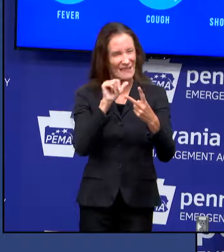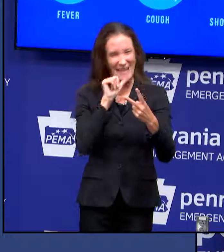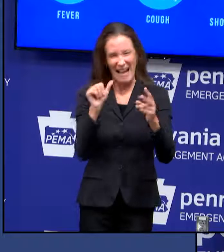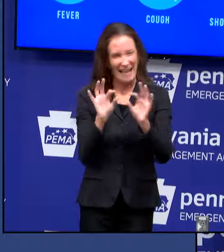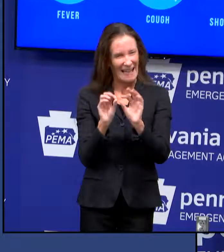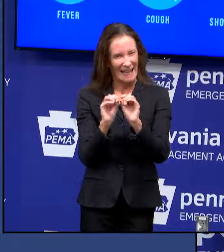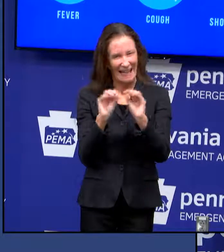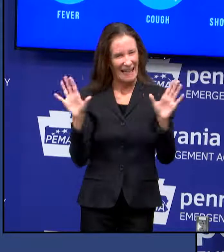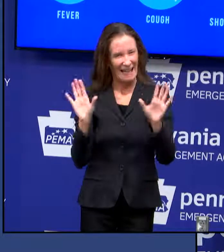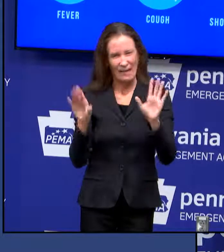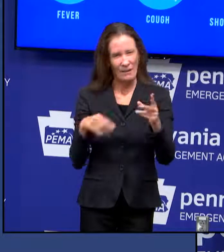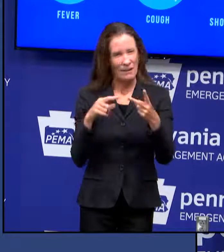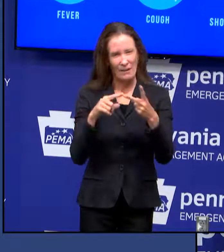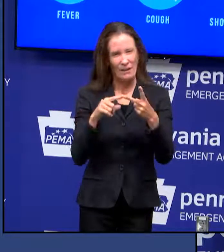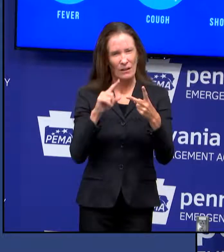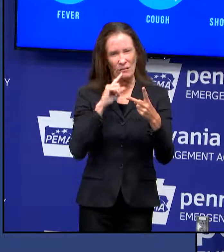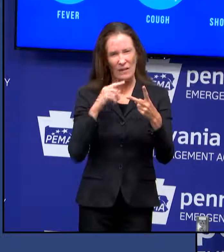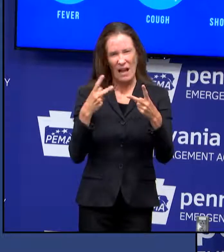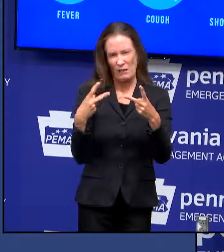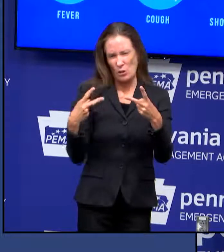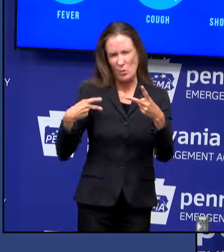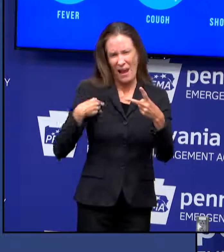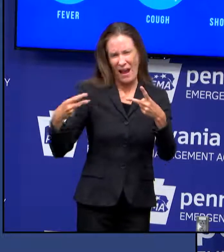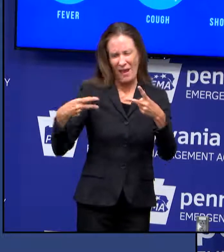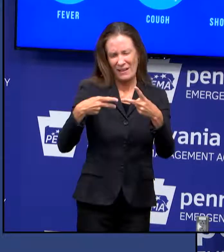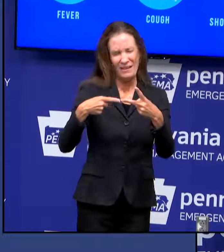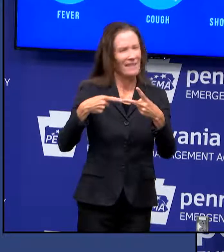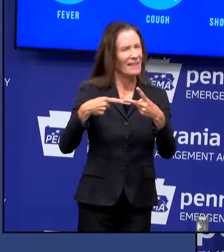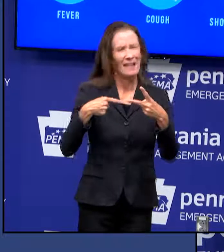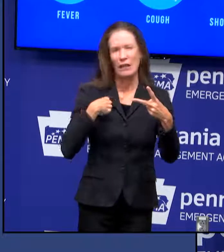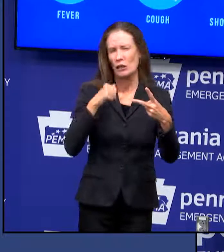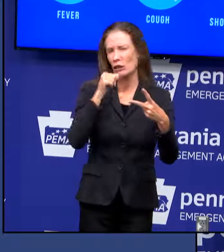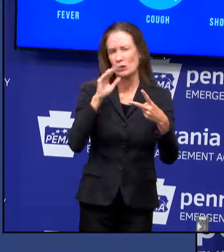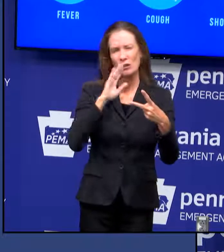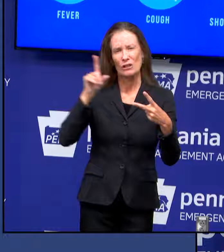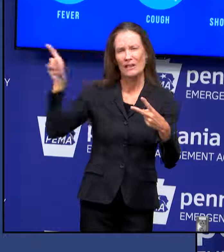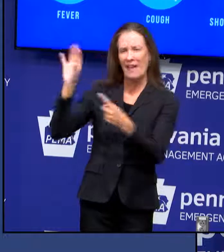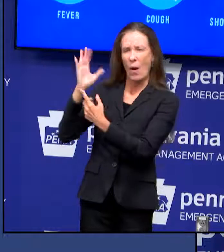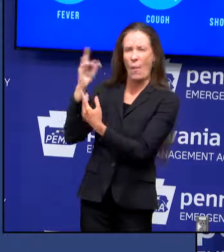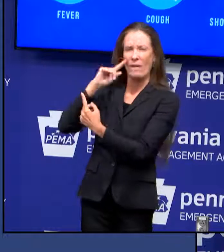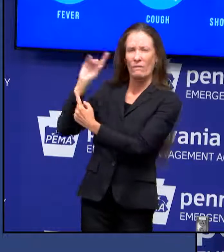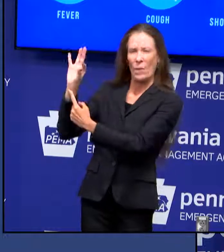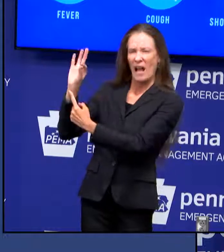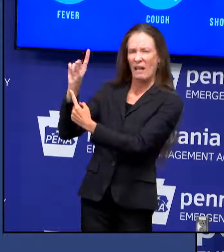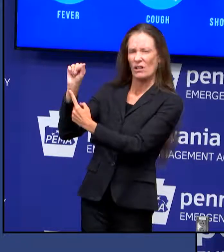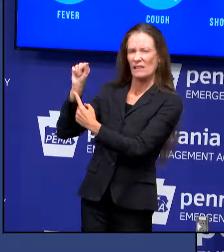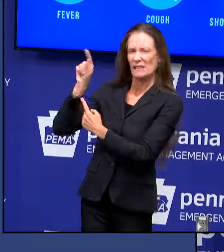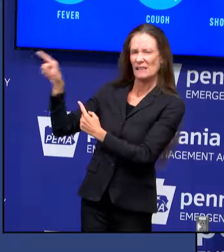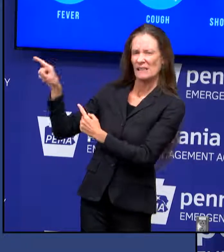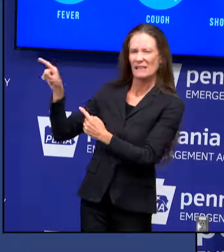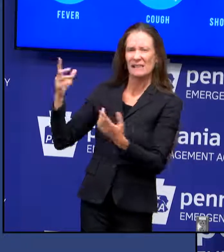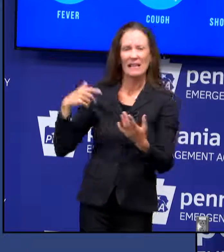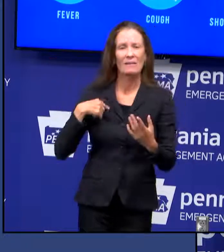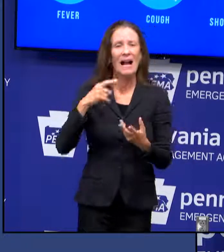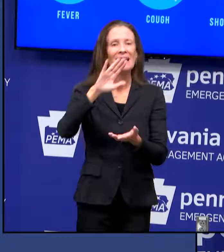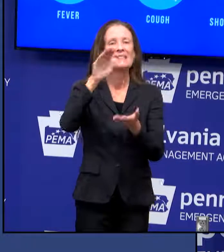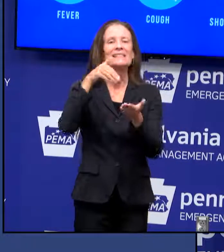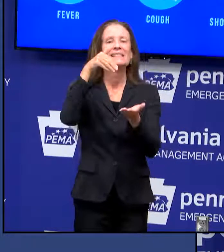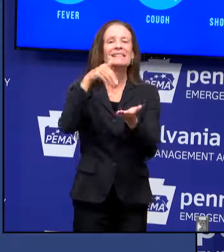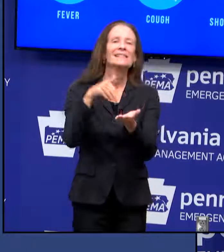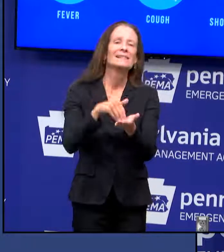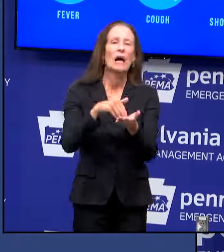been FDA approved. We have heard that CMS, the Center for Medicare and Medicaid Services, is going to be sending test